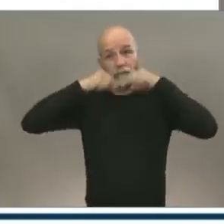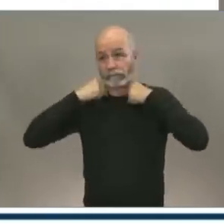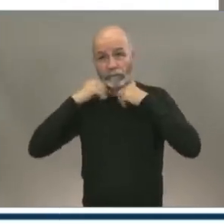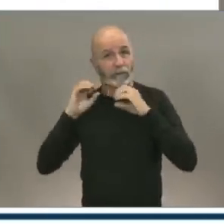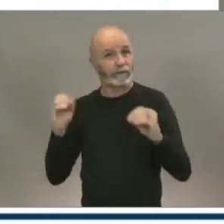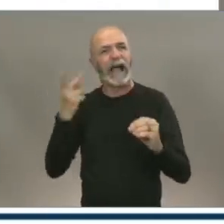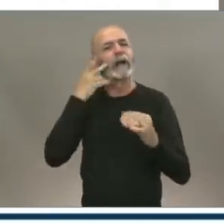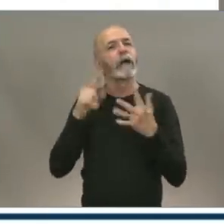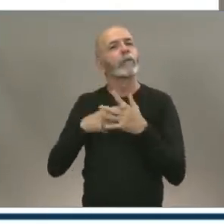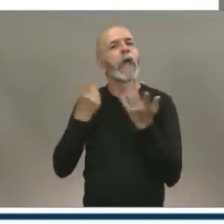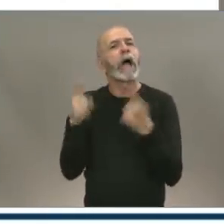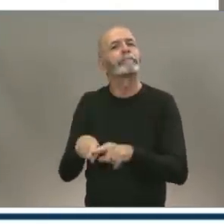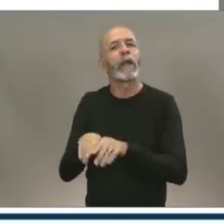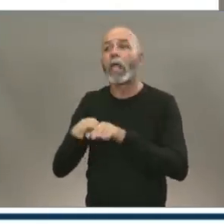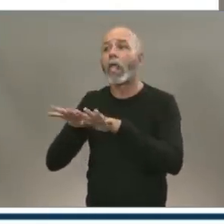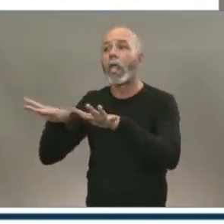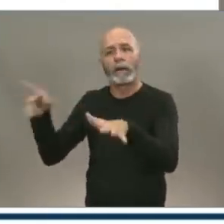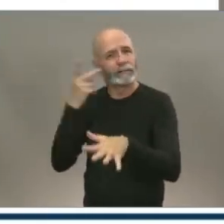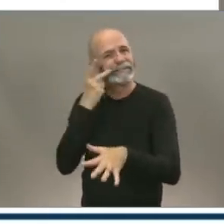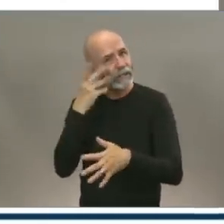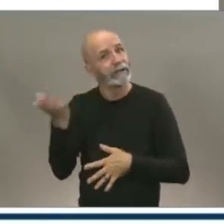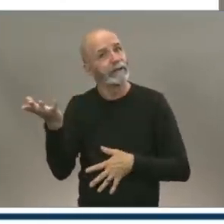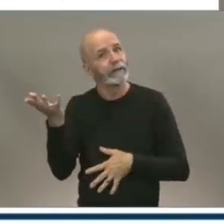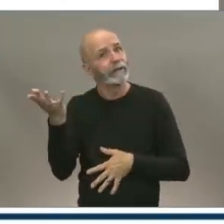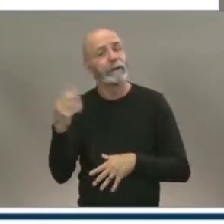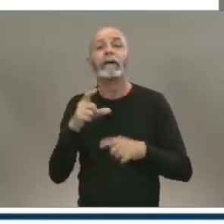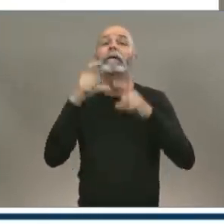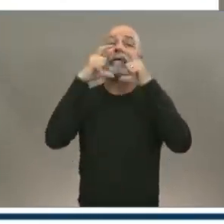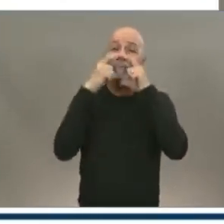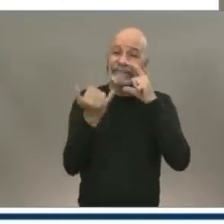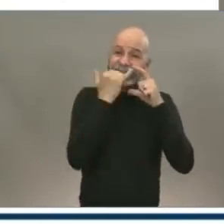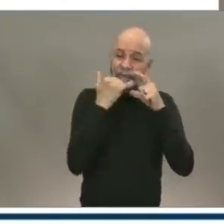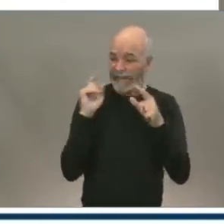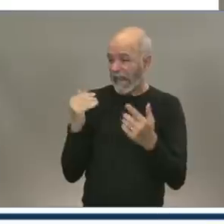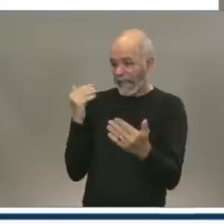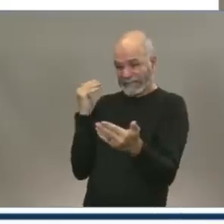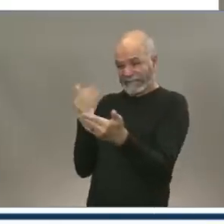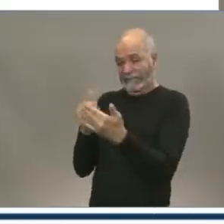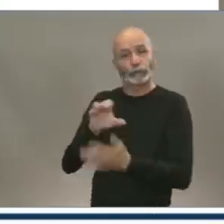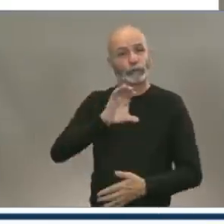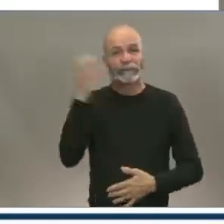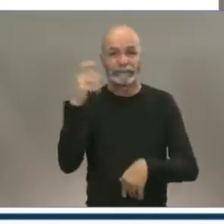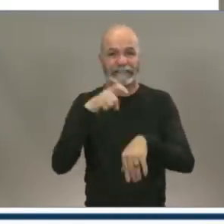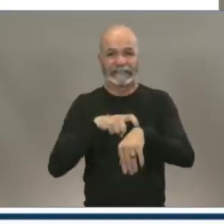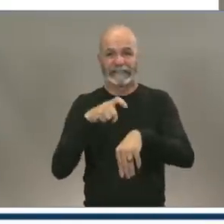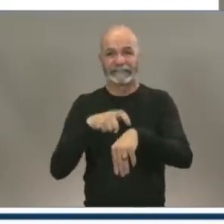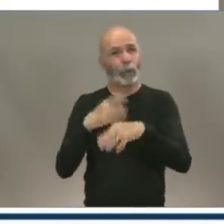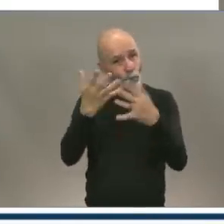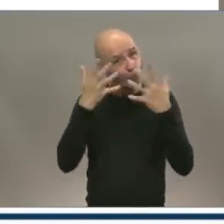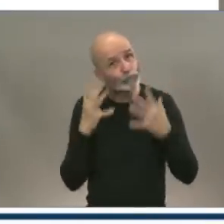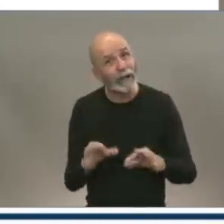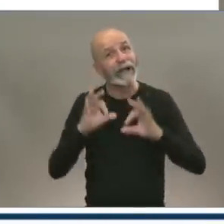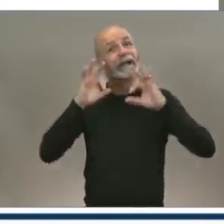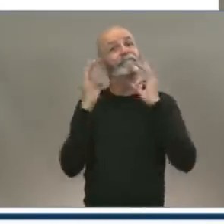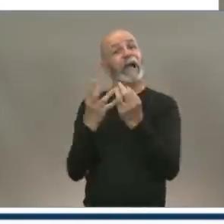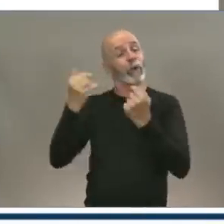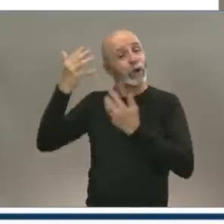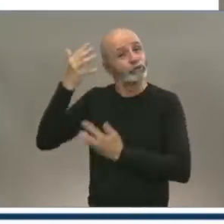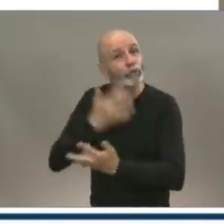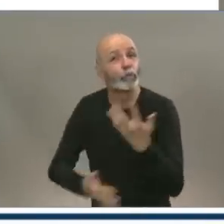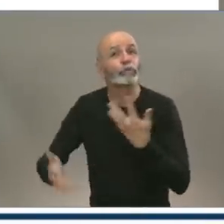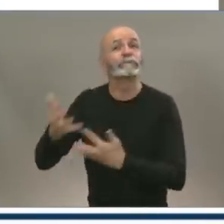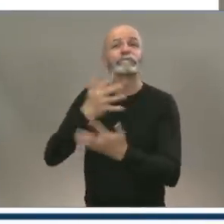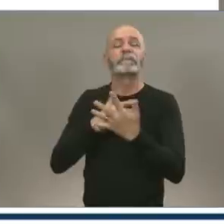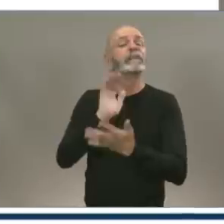holiday season is fast approaching, and that means gathering with family and friends. And the best gift you'll be able to give to them is a